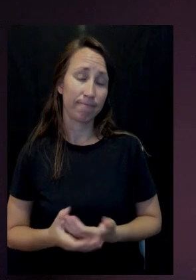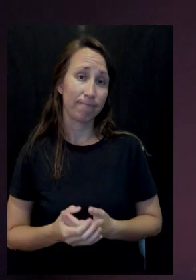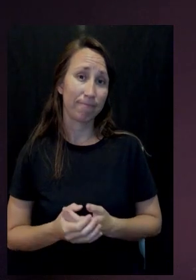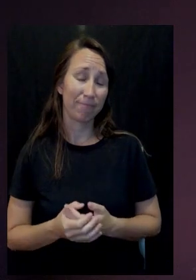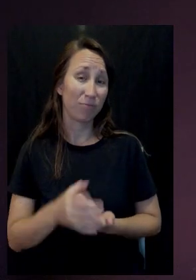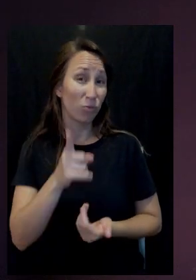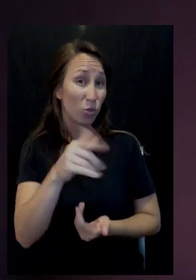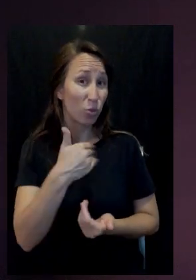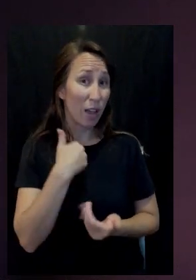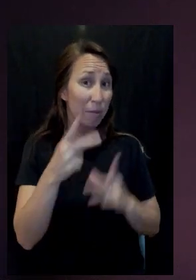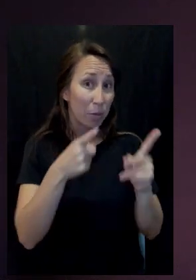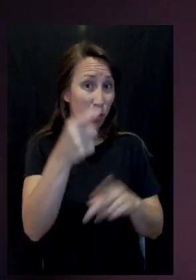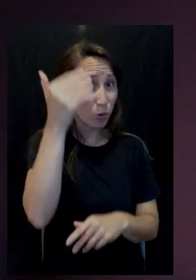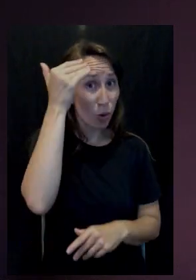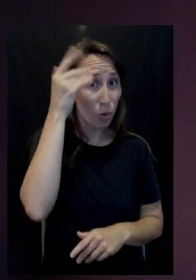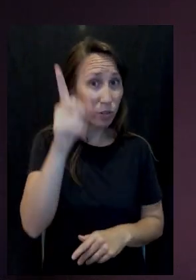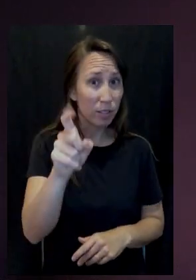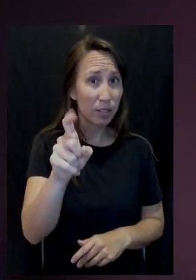Do you have people you know?